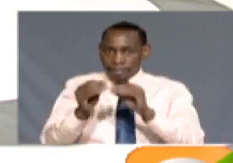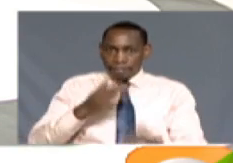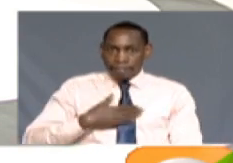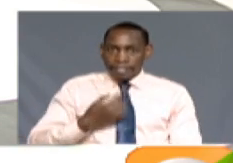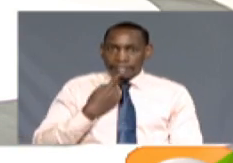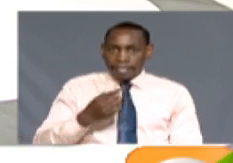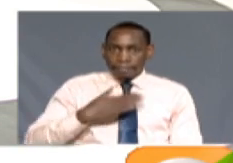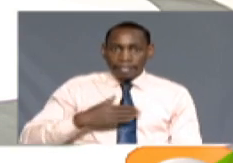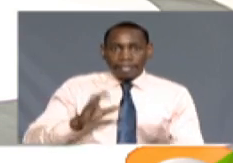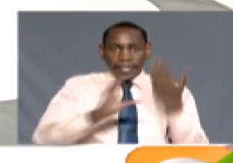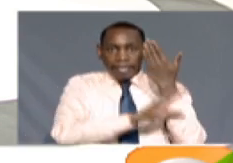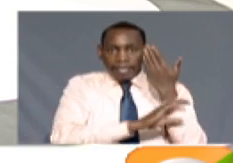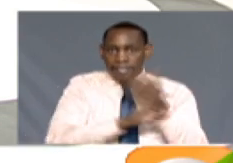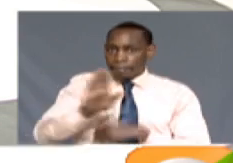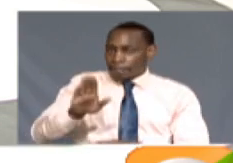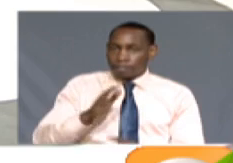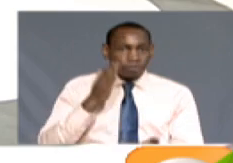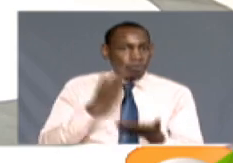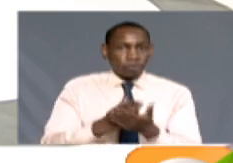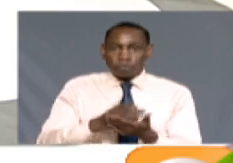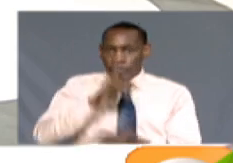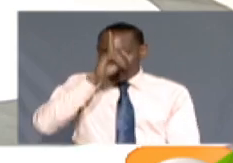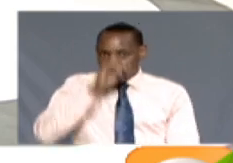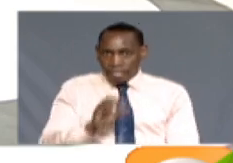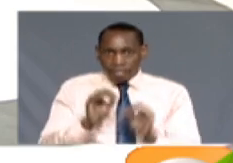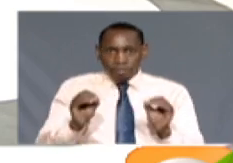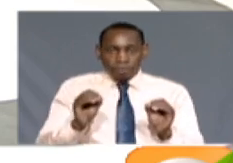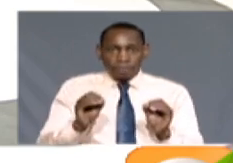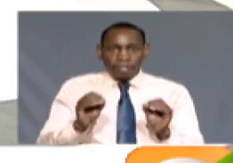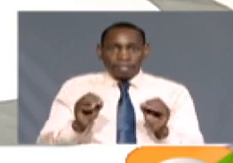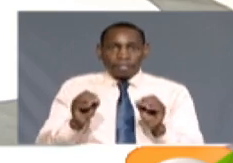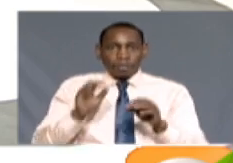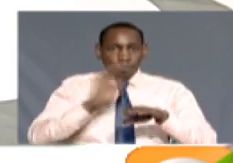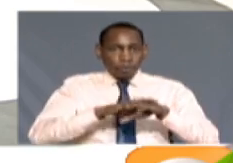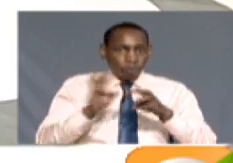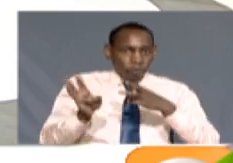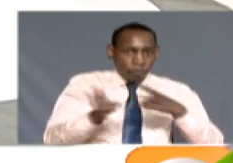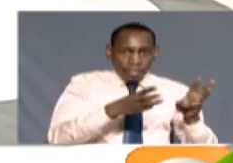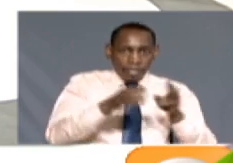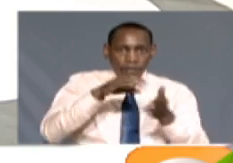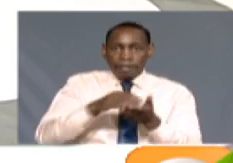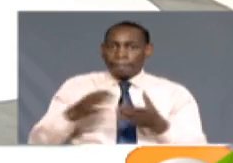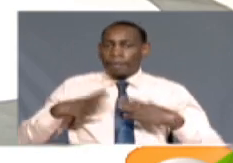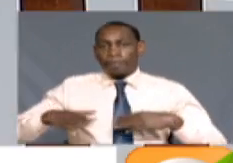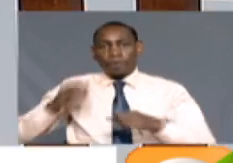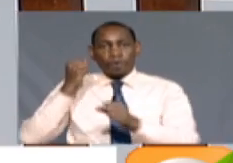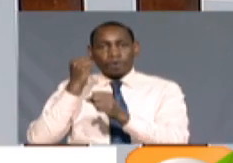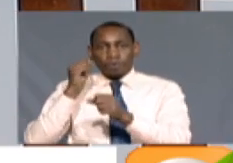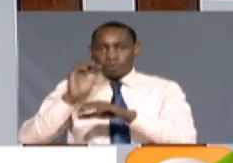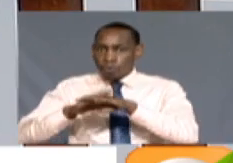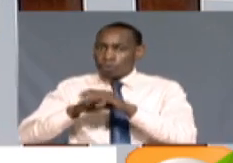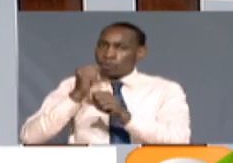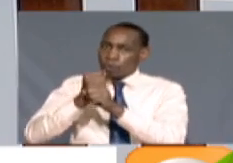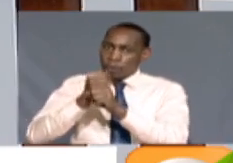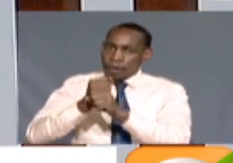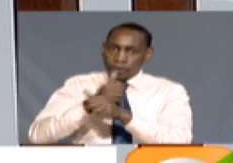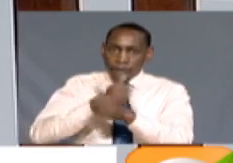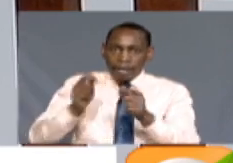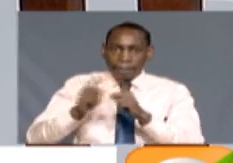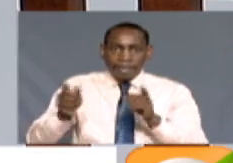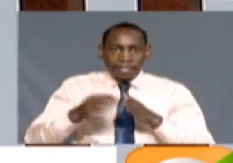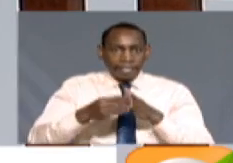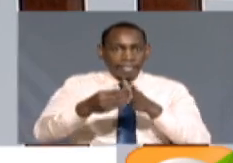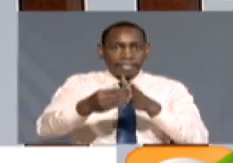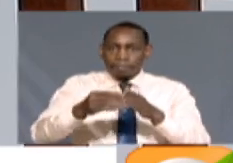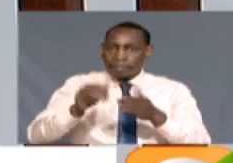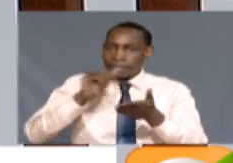your country, you are coming from a funny country. Very good climatical condition, very good people, hardworking people. But leadership, is that the